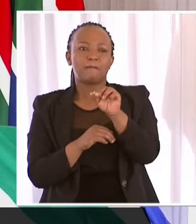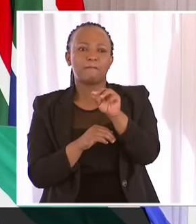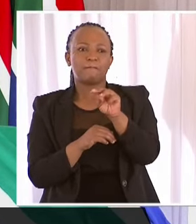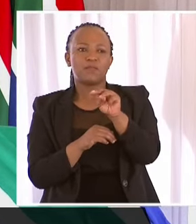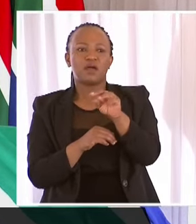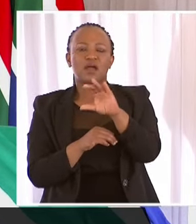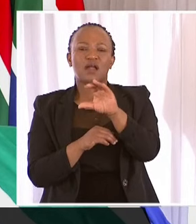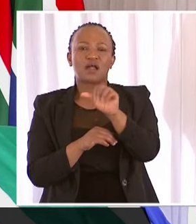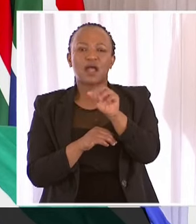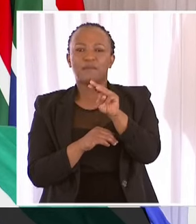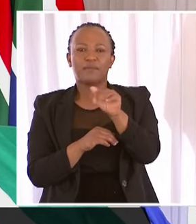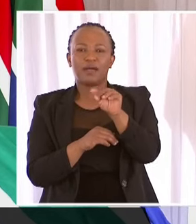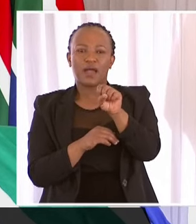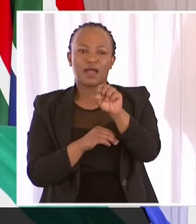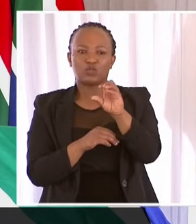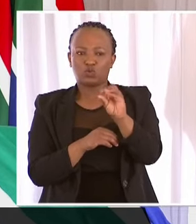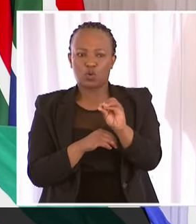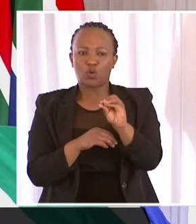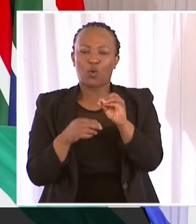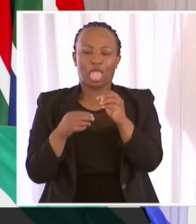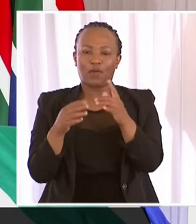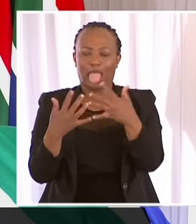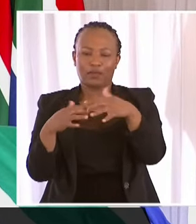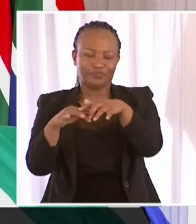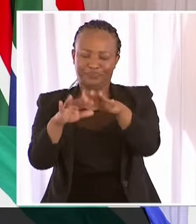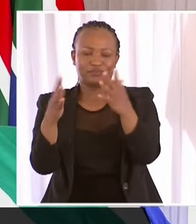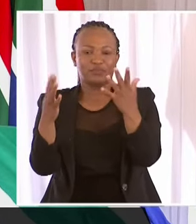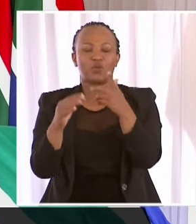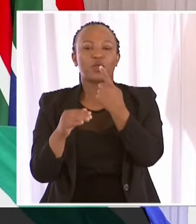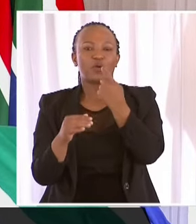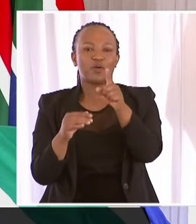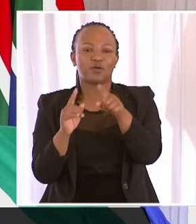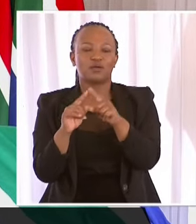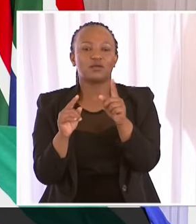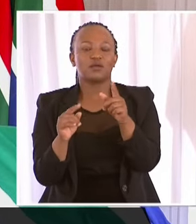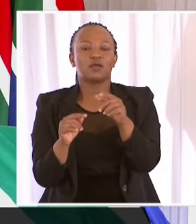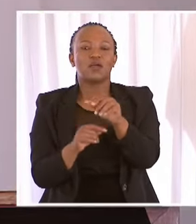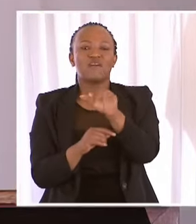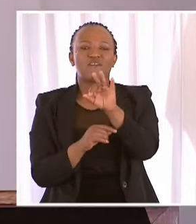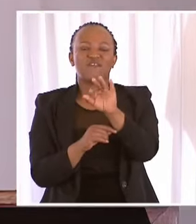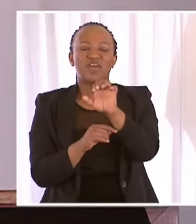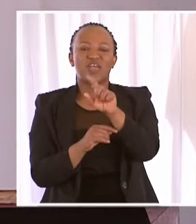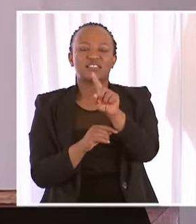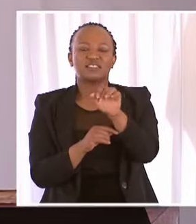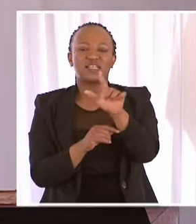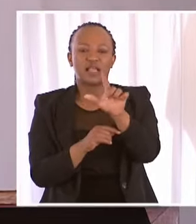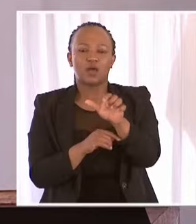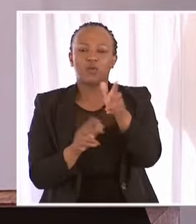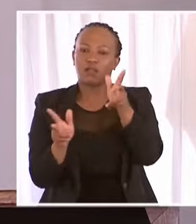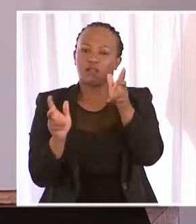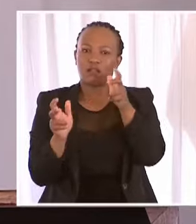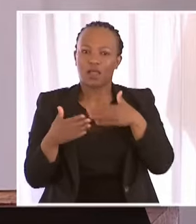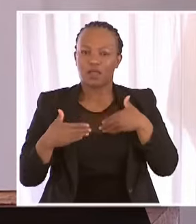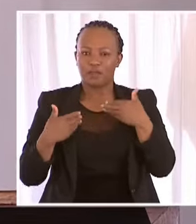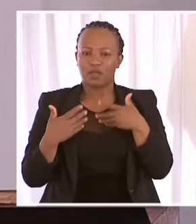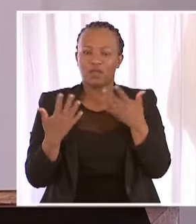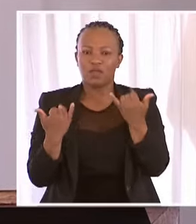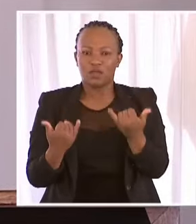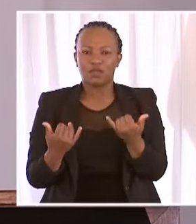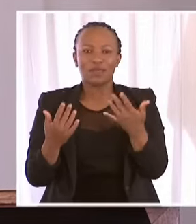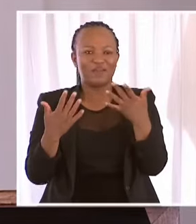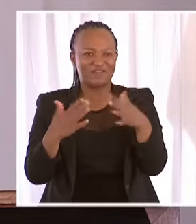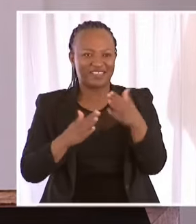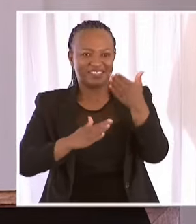brothers Pahad. Let's recall that. So, Comrade Faisal, you'll be very pleased to hear that I come to the